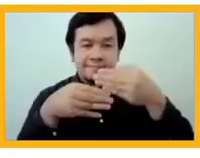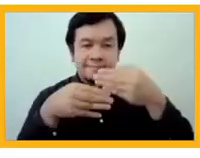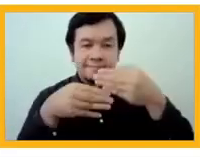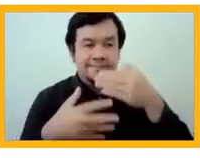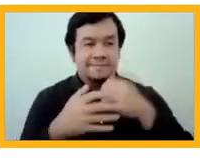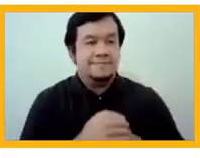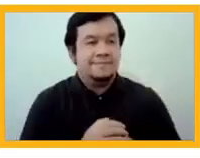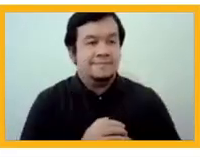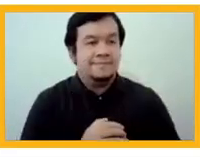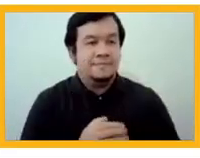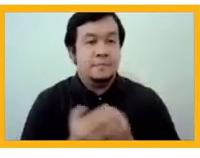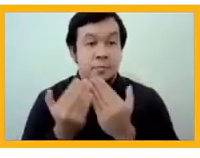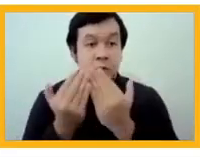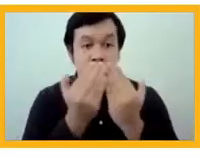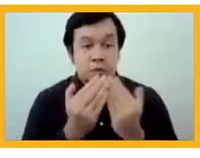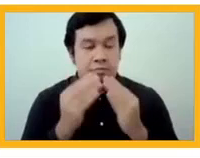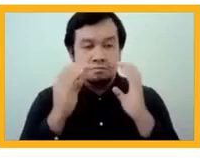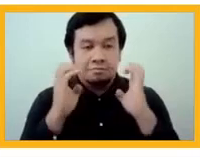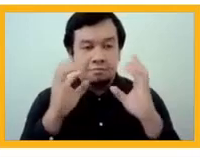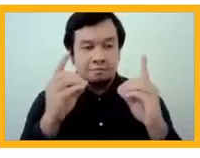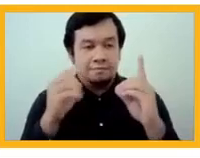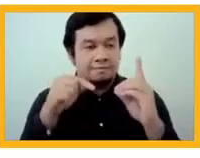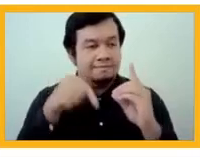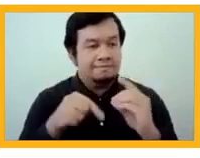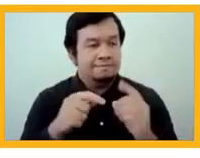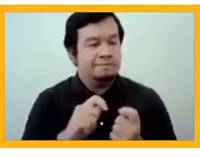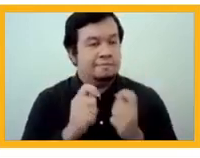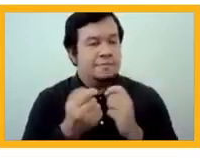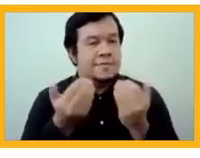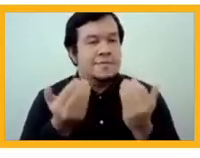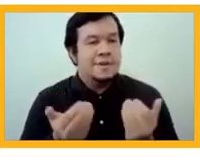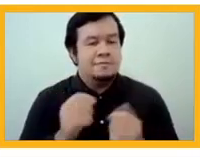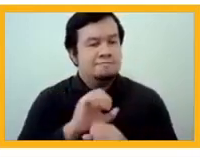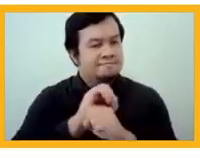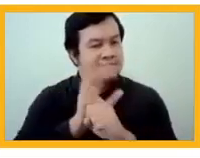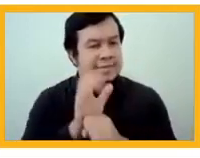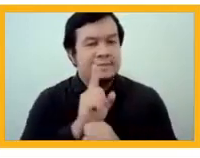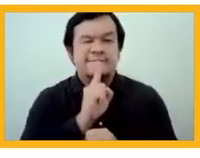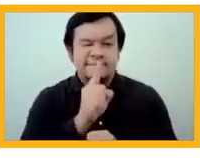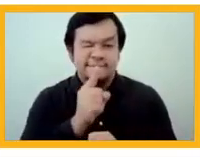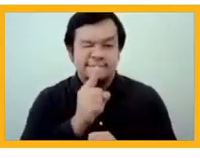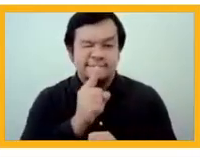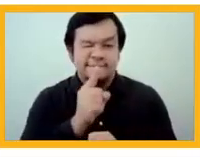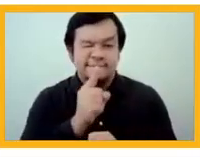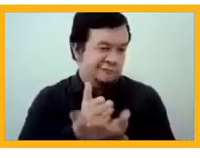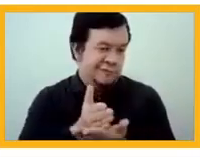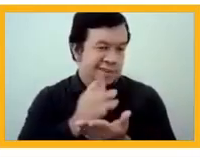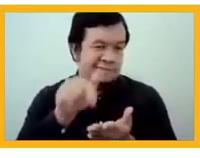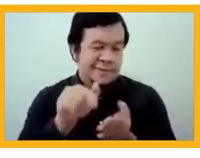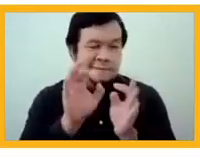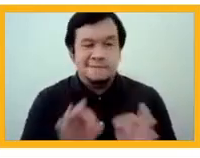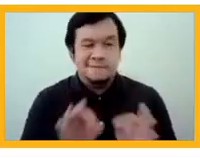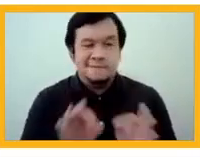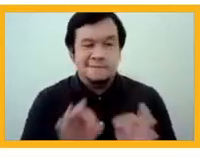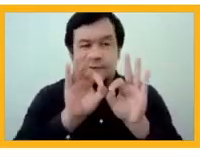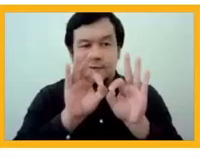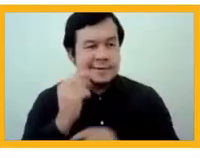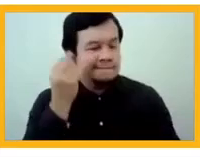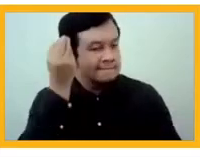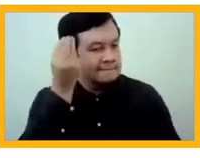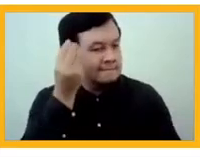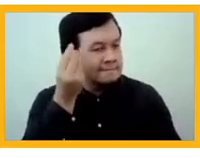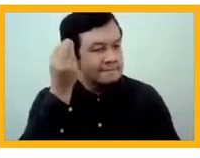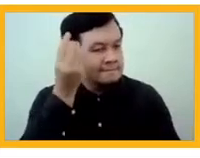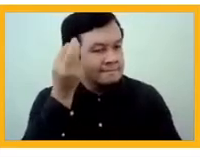for sure in COVID times, this is a topic that is on your mind. So what's coming up today?